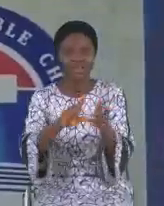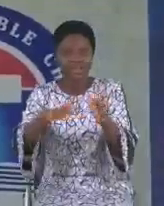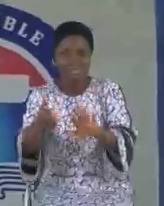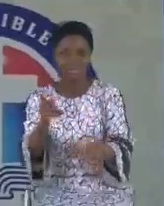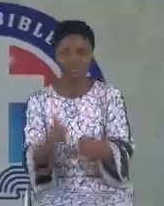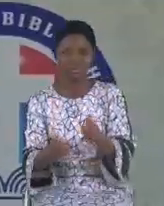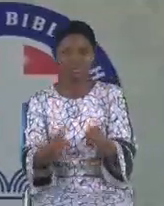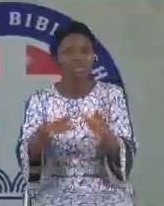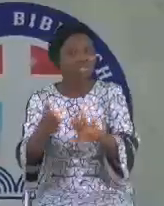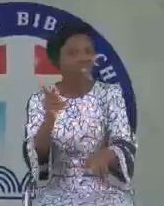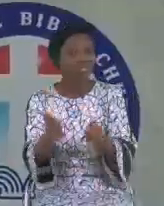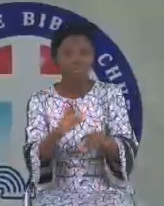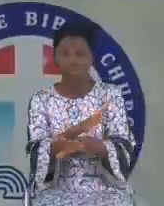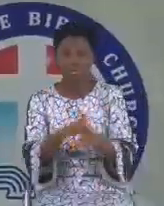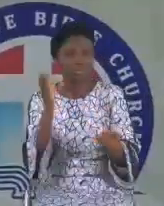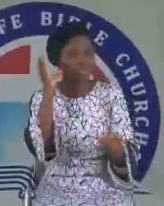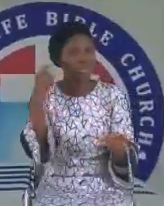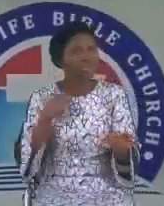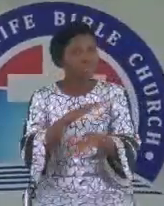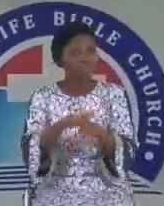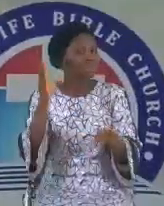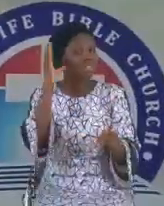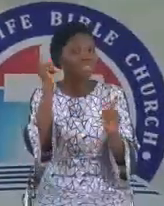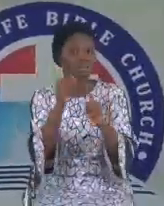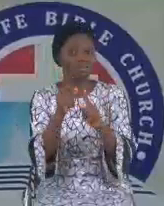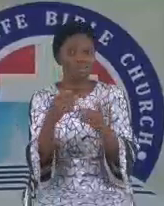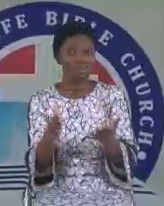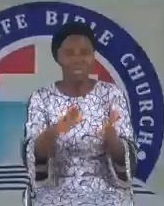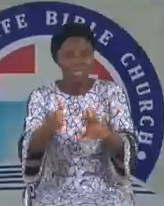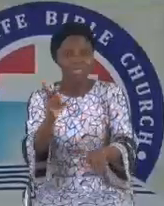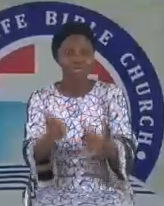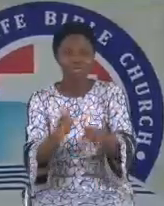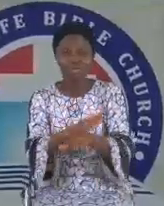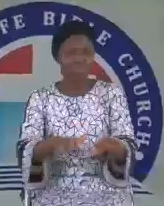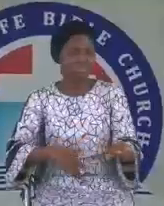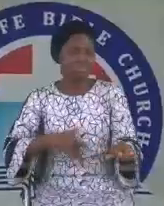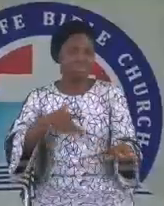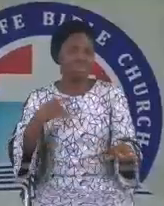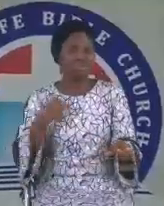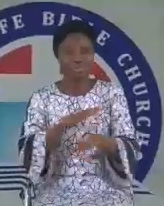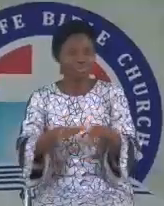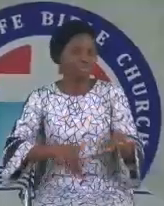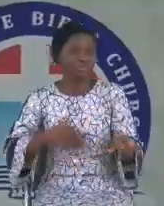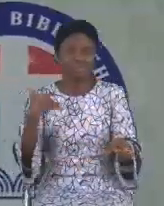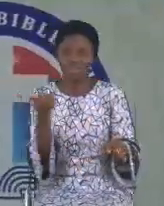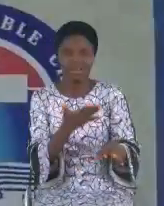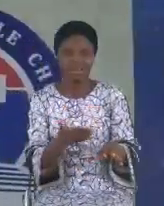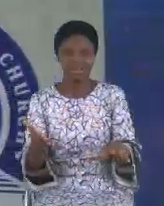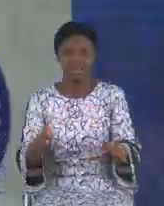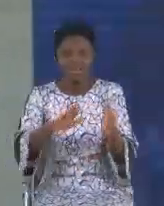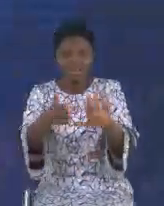people don't hear, we don't hear words. Dead people don't feel, we don't feel anything. Dead